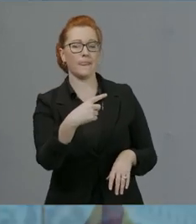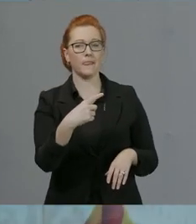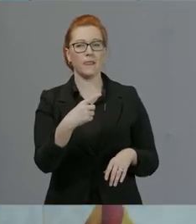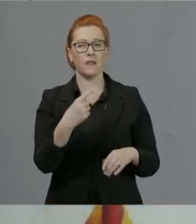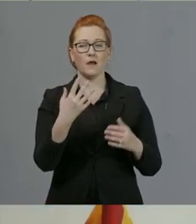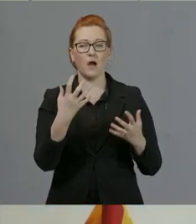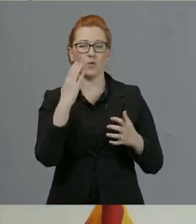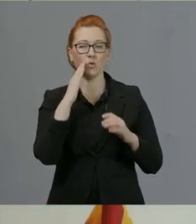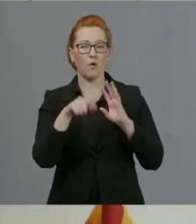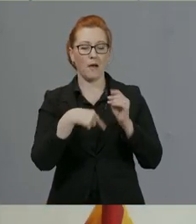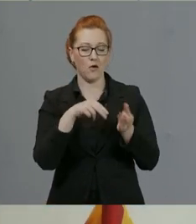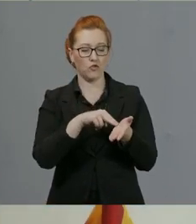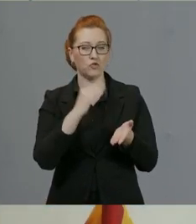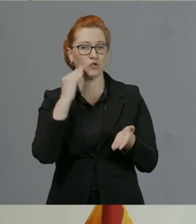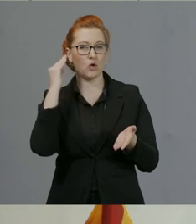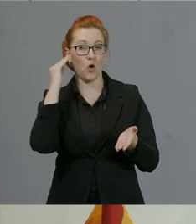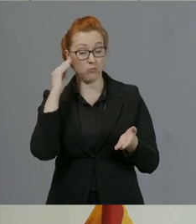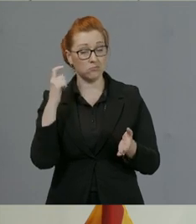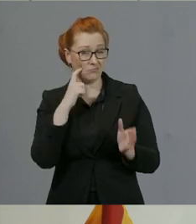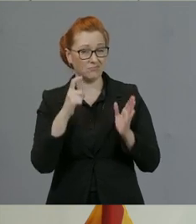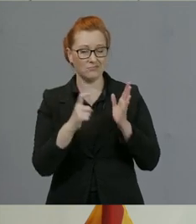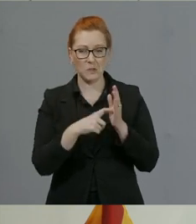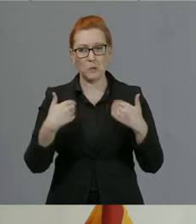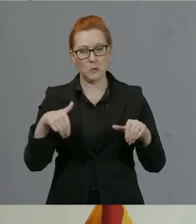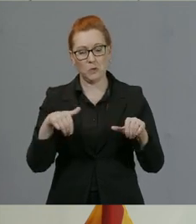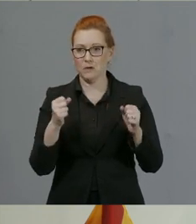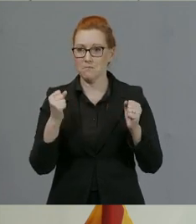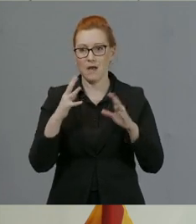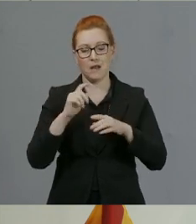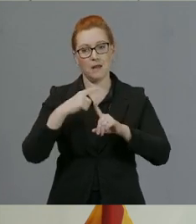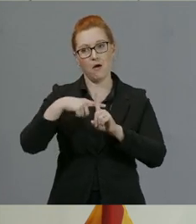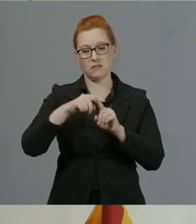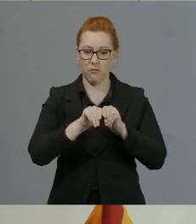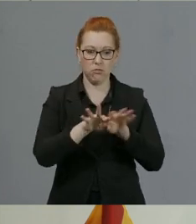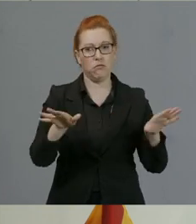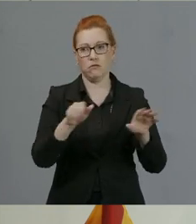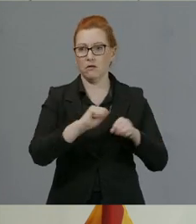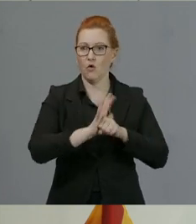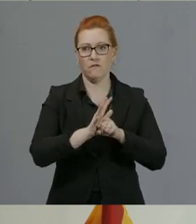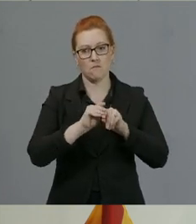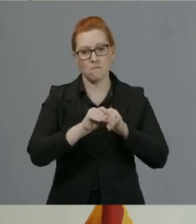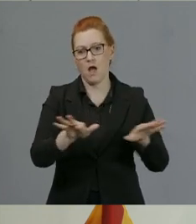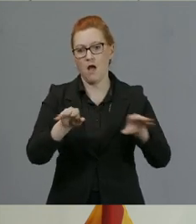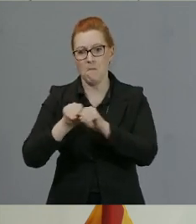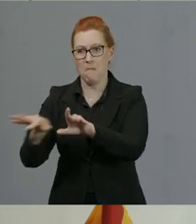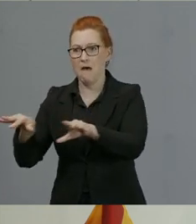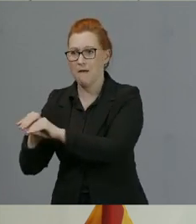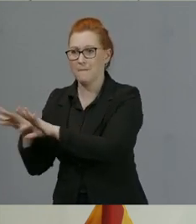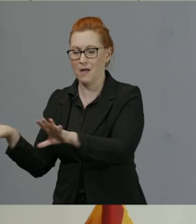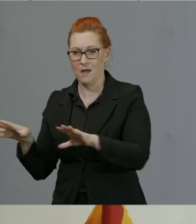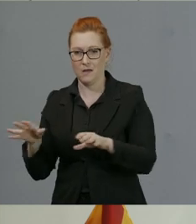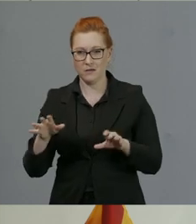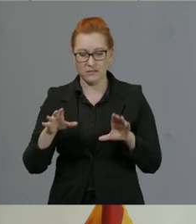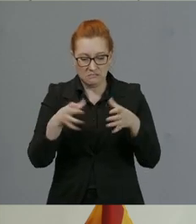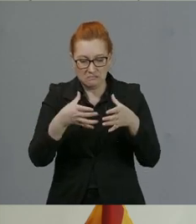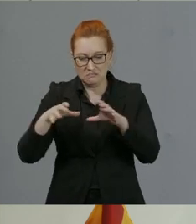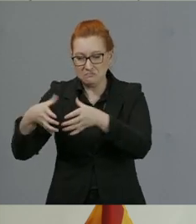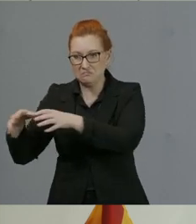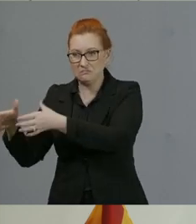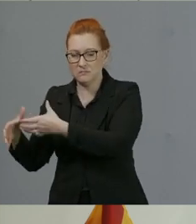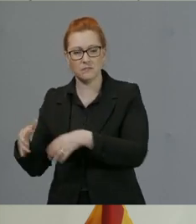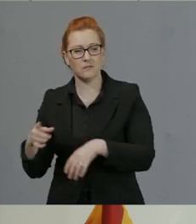long-term care facilities. A lot of these we've seen have been hot spots with, you know, a rapid number of cases and deaths increasing. I think